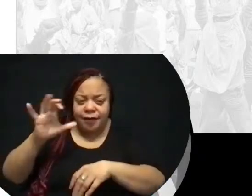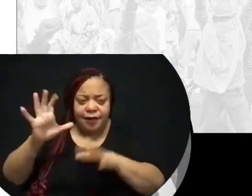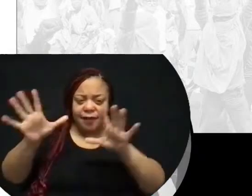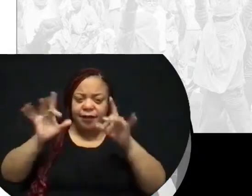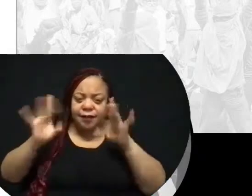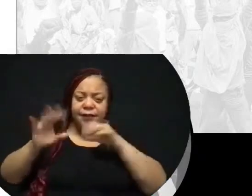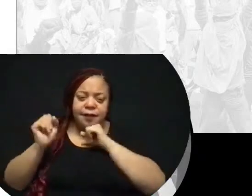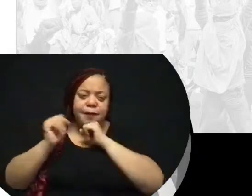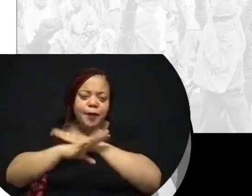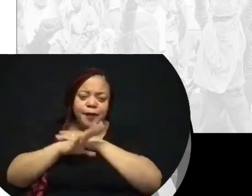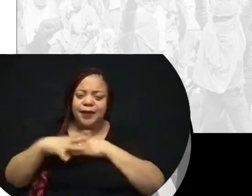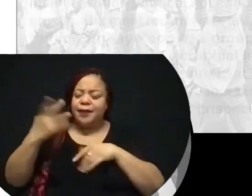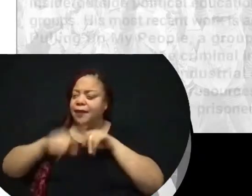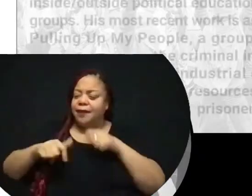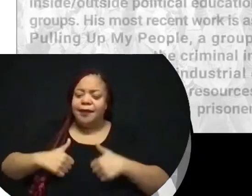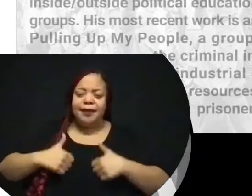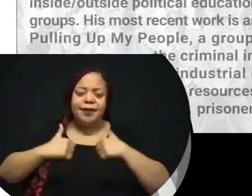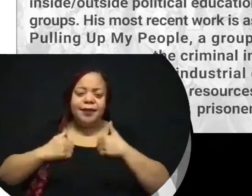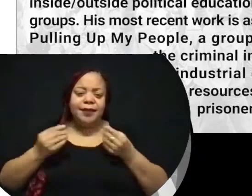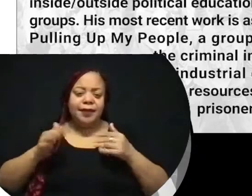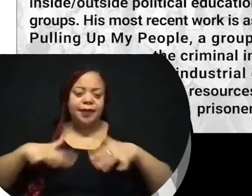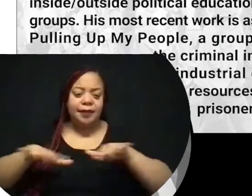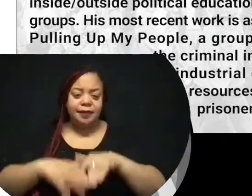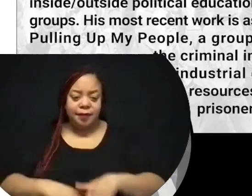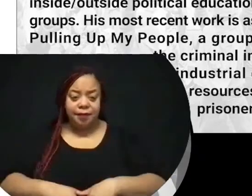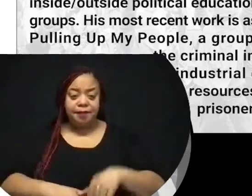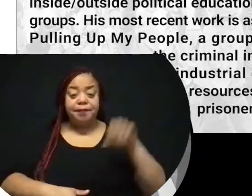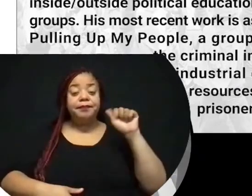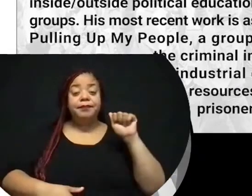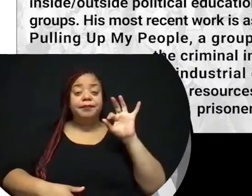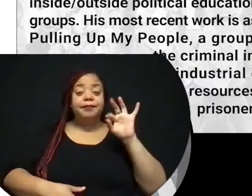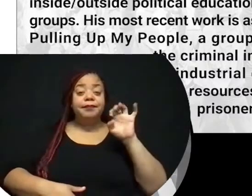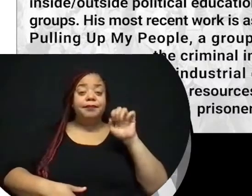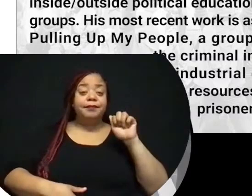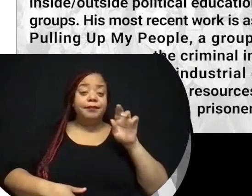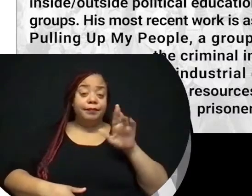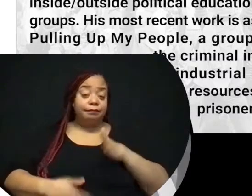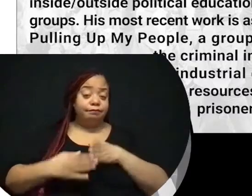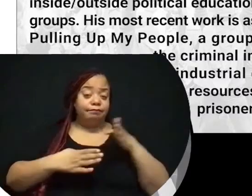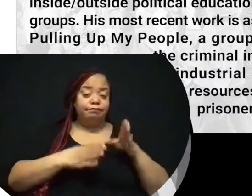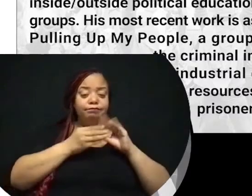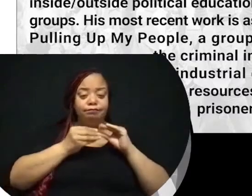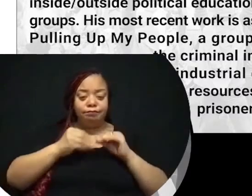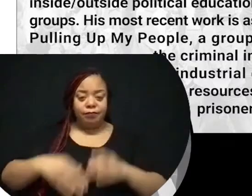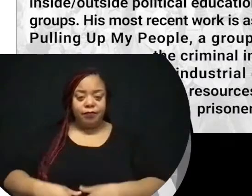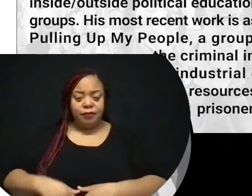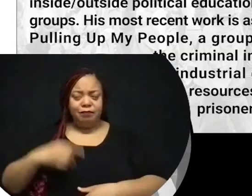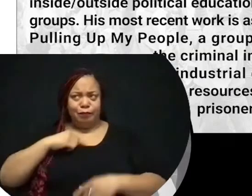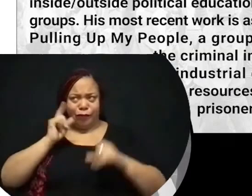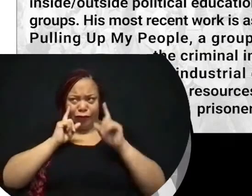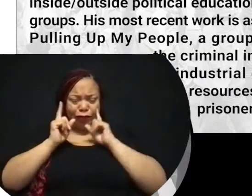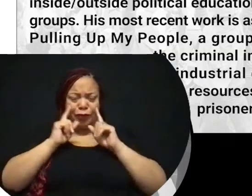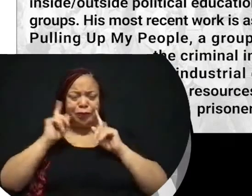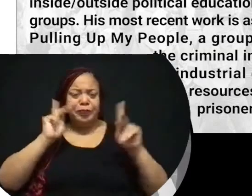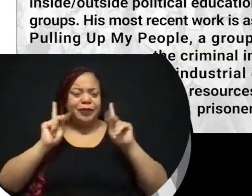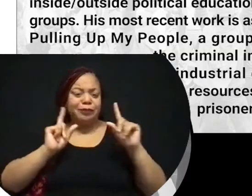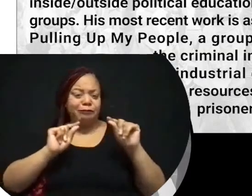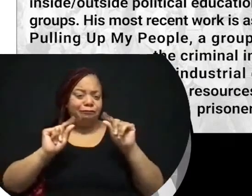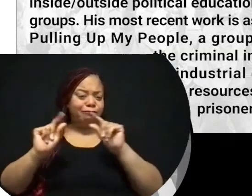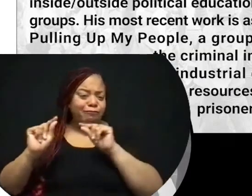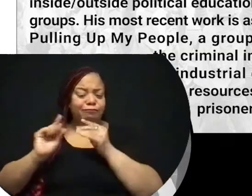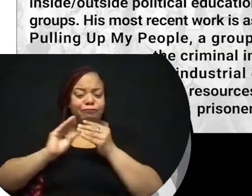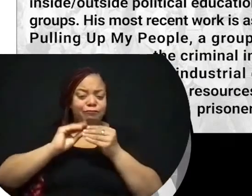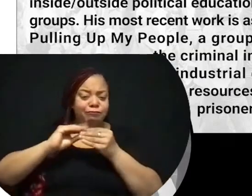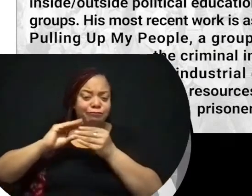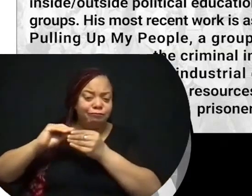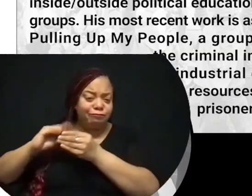I've heard people say that none of us will be free until all of us are free, but it seems like